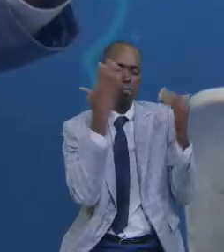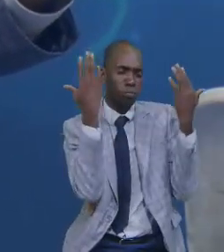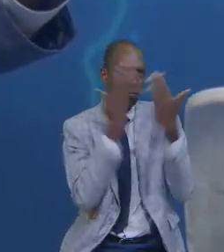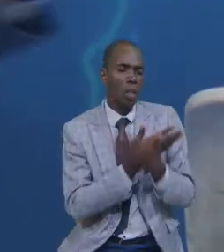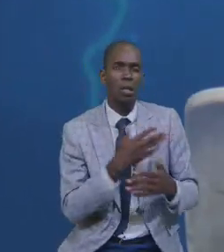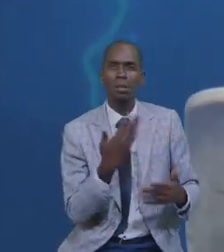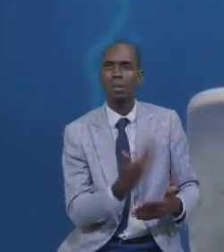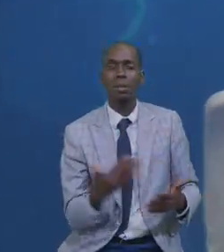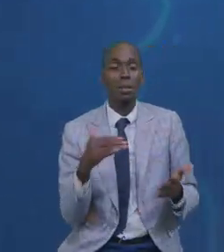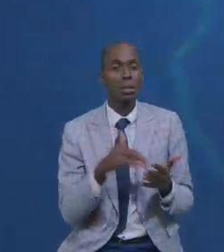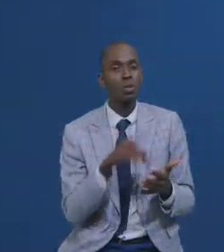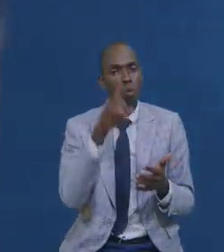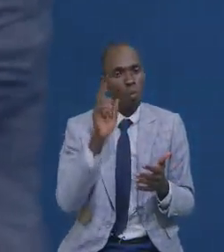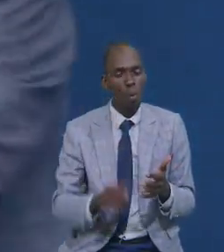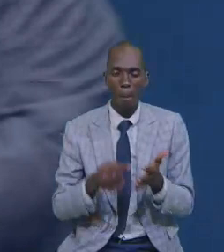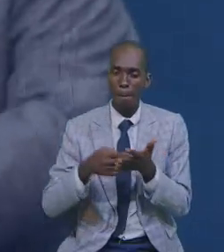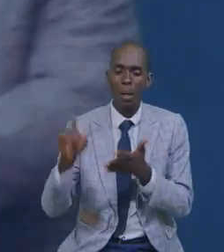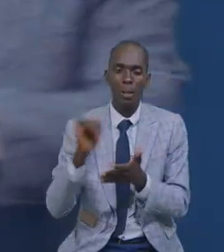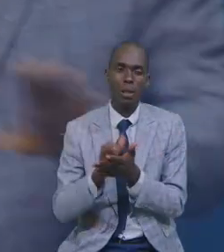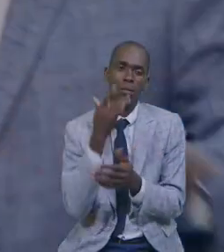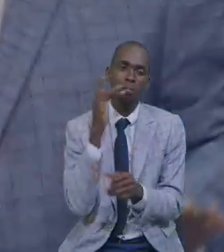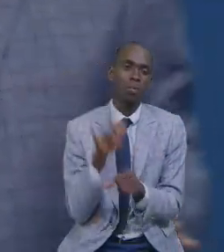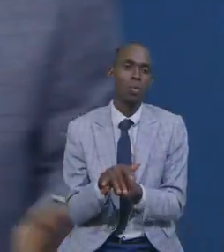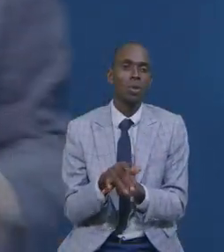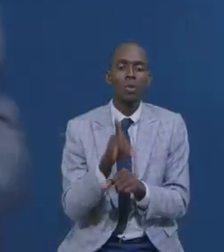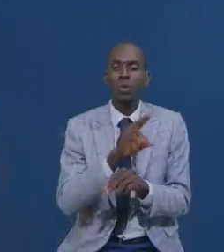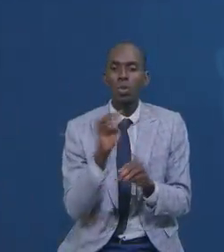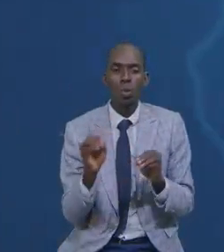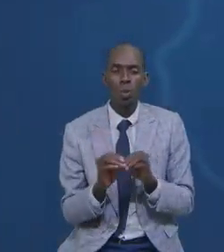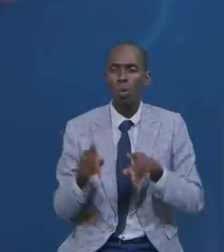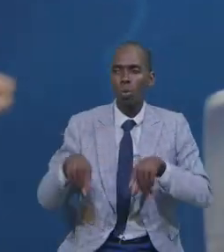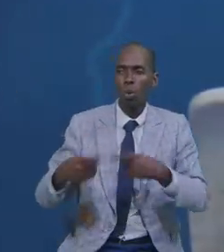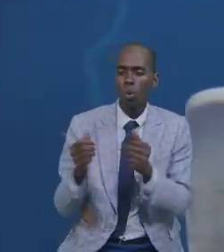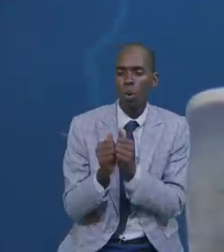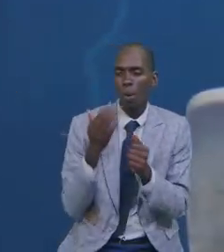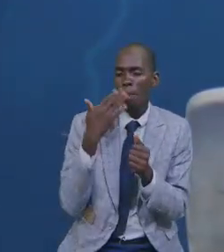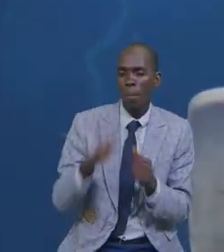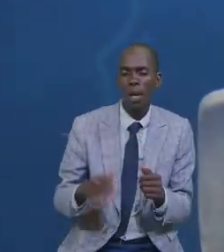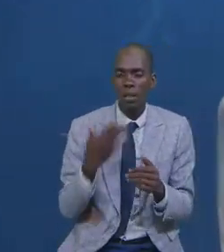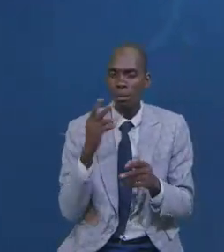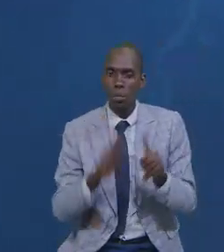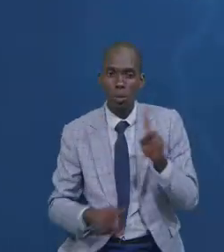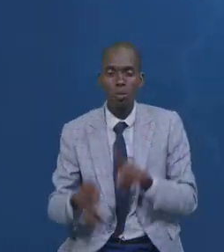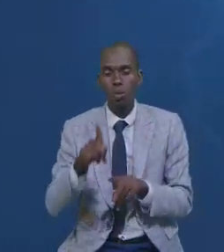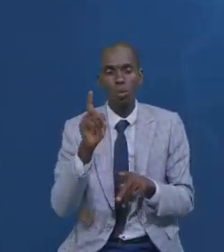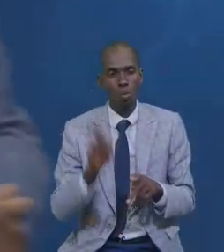that vow. I will not go with the gang anymore, that's your vow, you must pay that vow. I